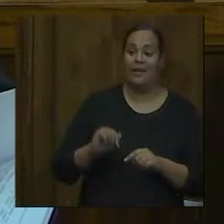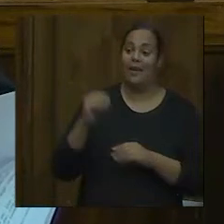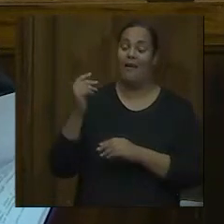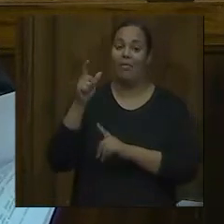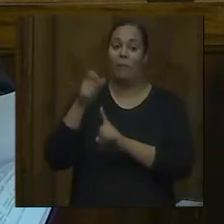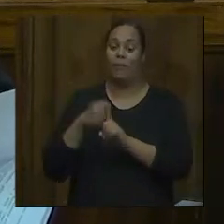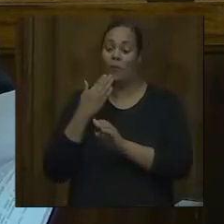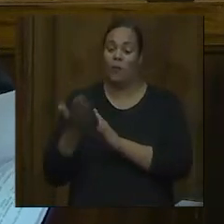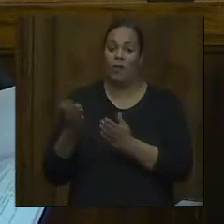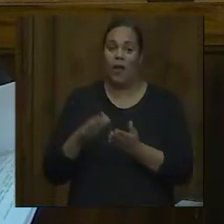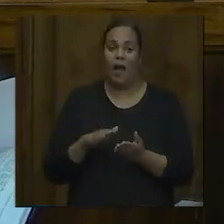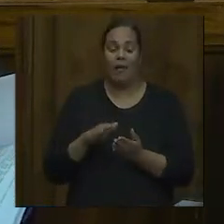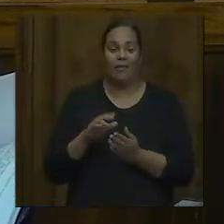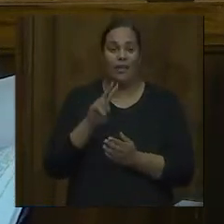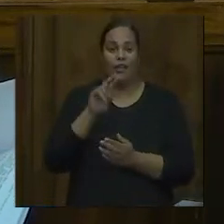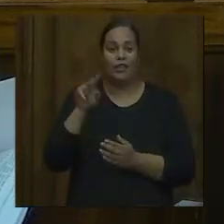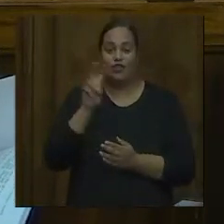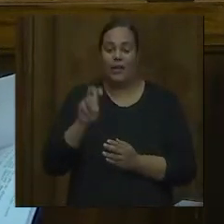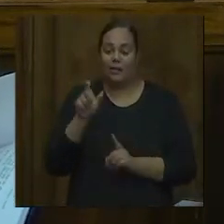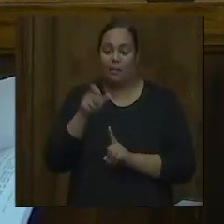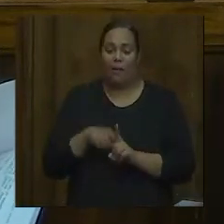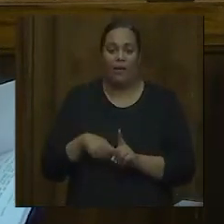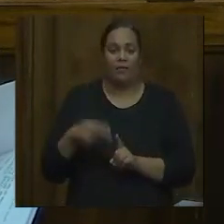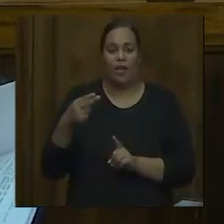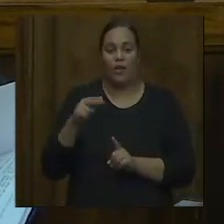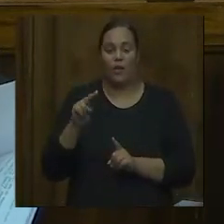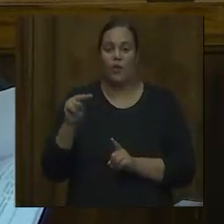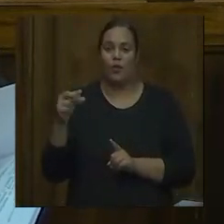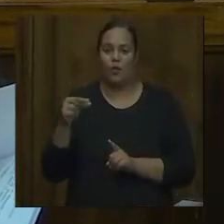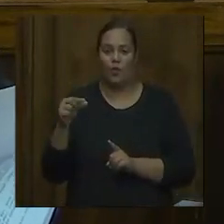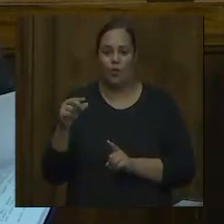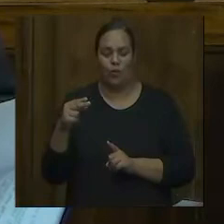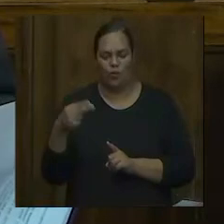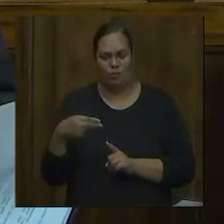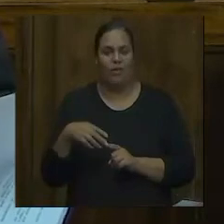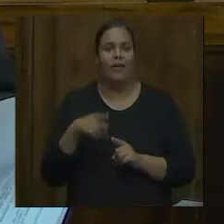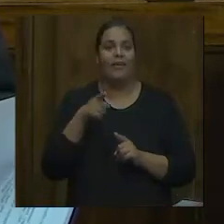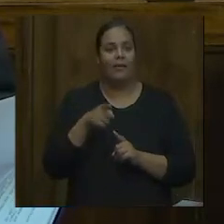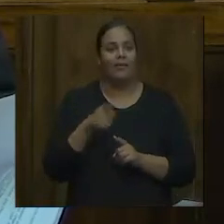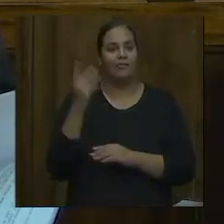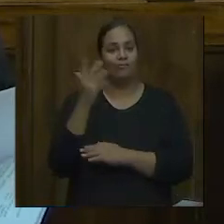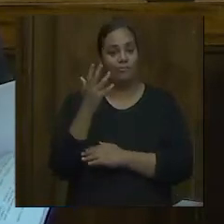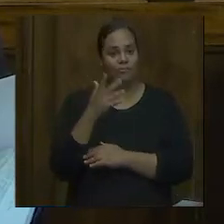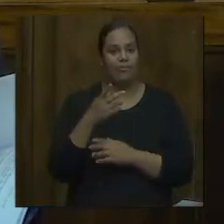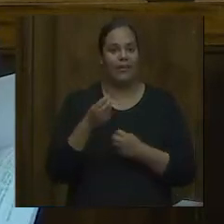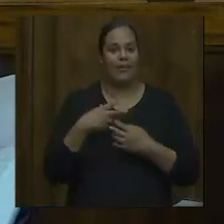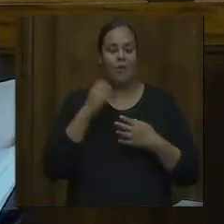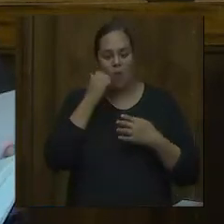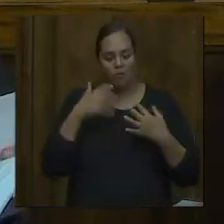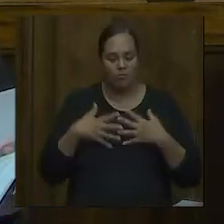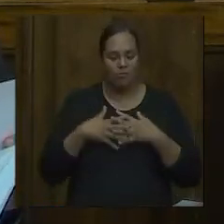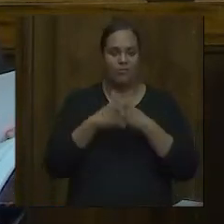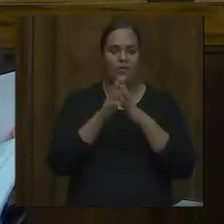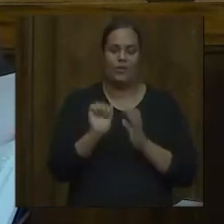Masekela is a clear indication of how culture, as well as sport, unites South Africans